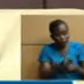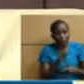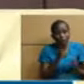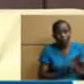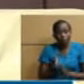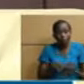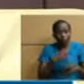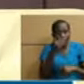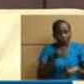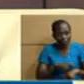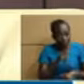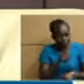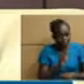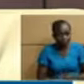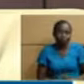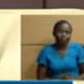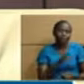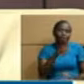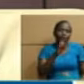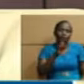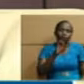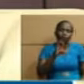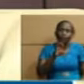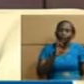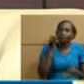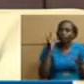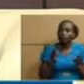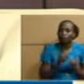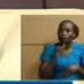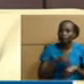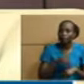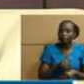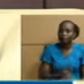by looking at the old people now. Can I have Rose make her concluding remarks?